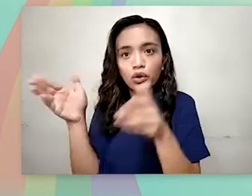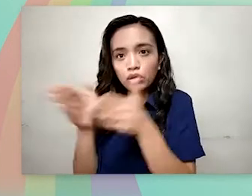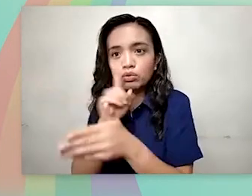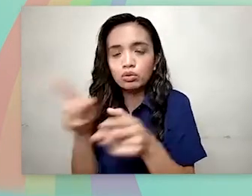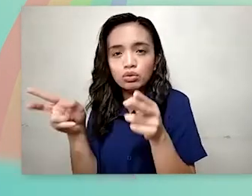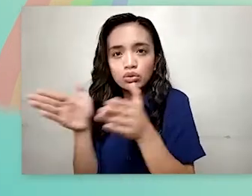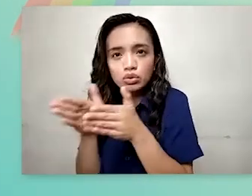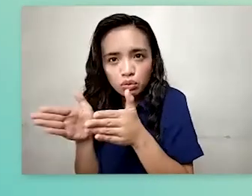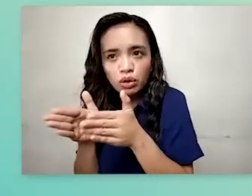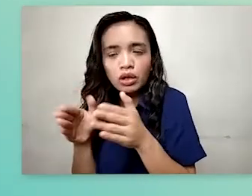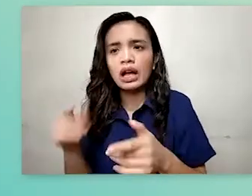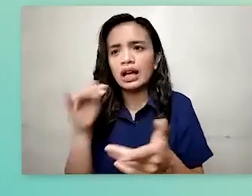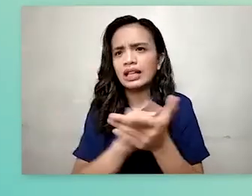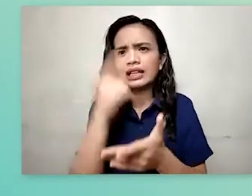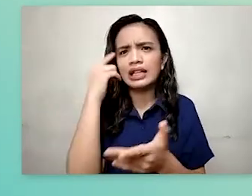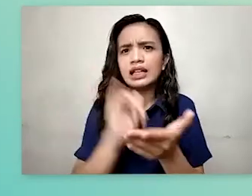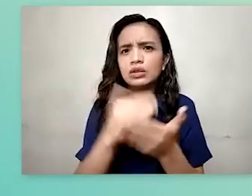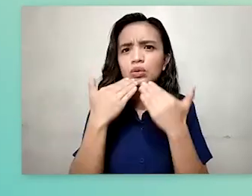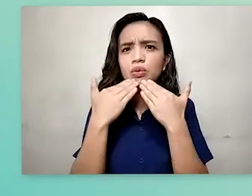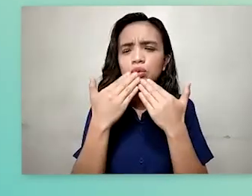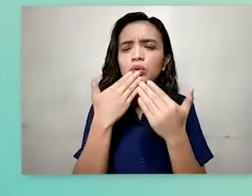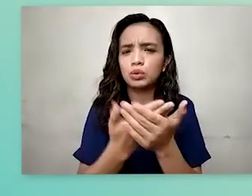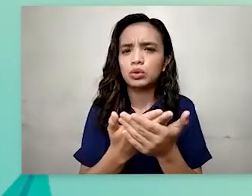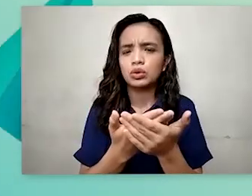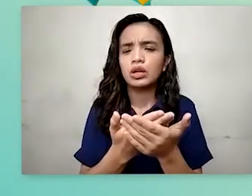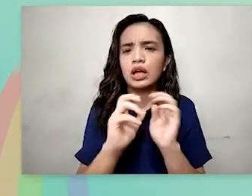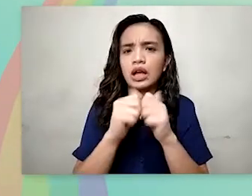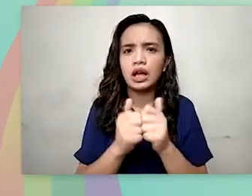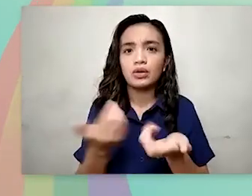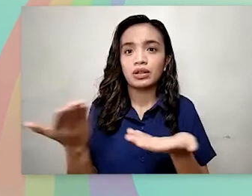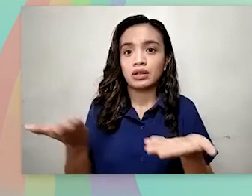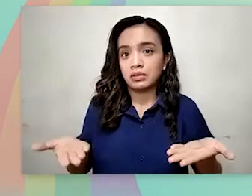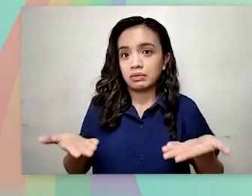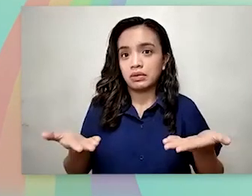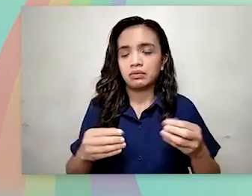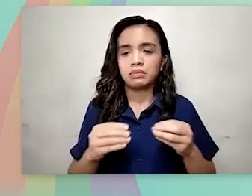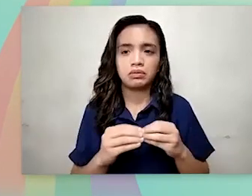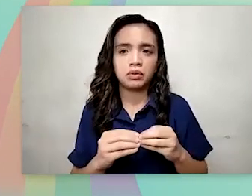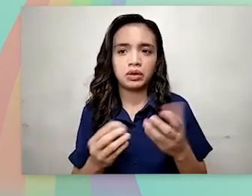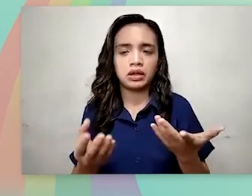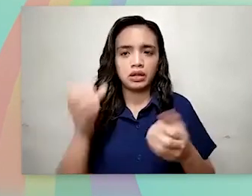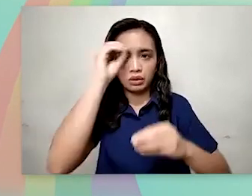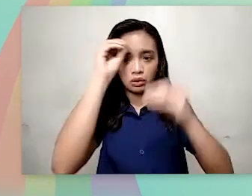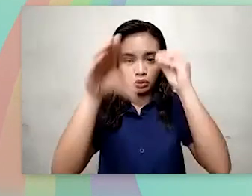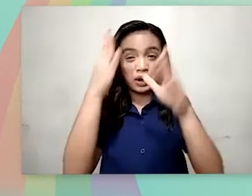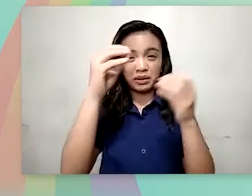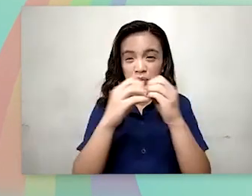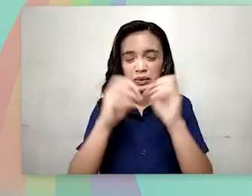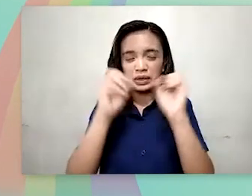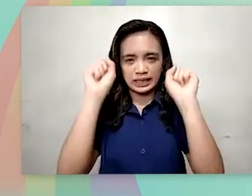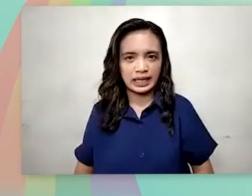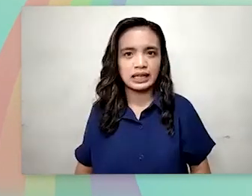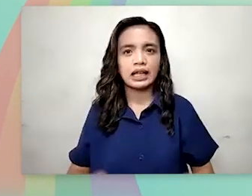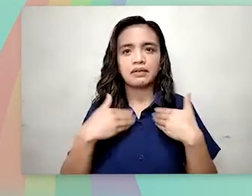micro enterprises. And I think this is a good way for us to come together, synergize, because the more, the